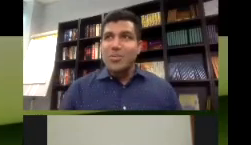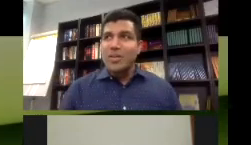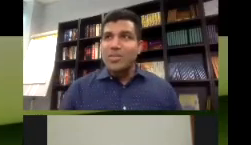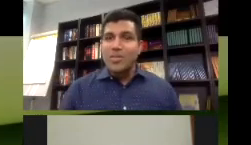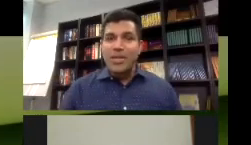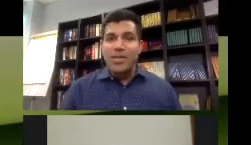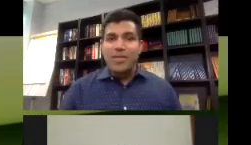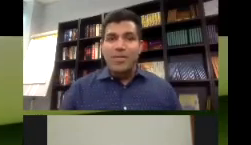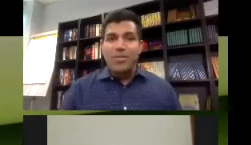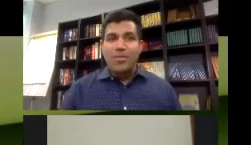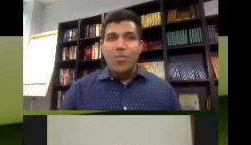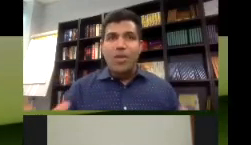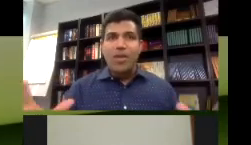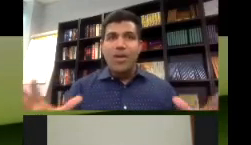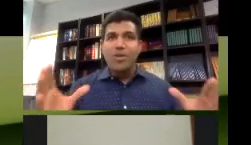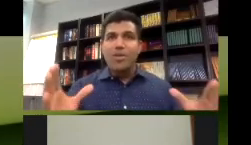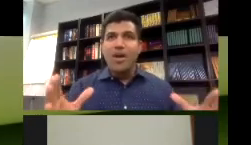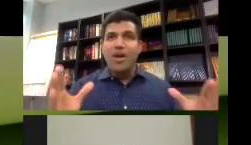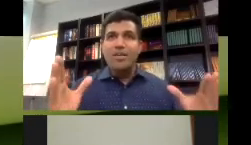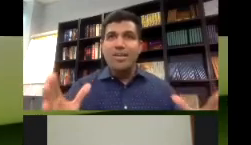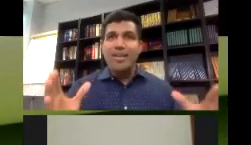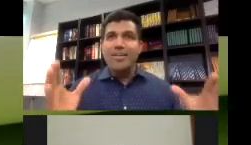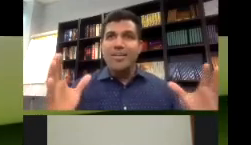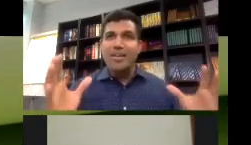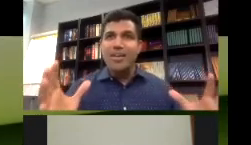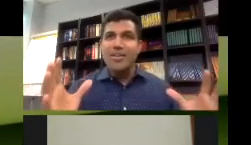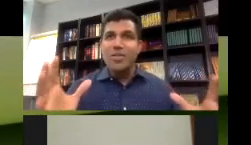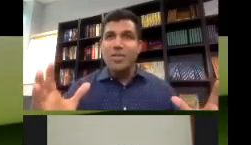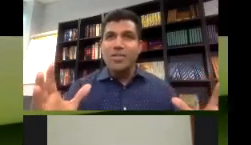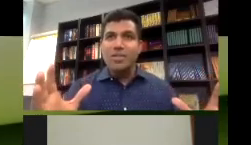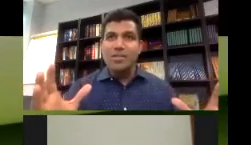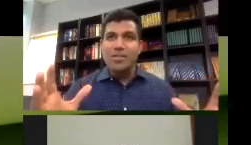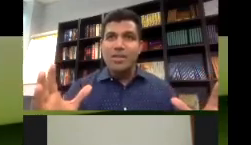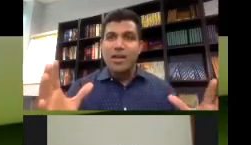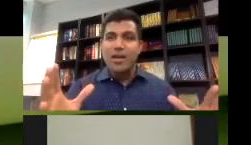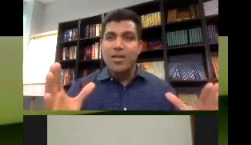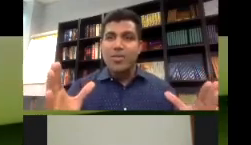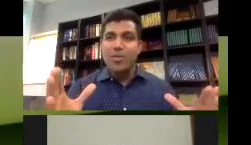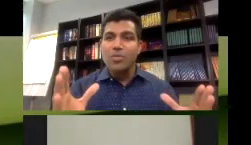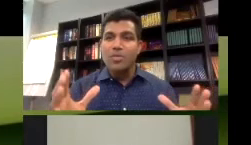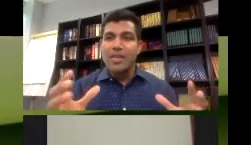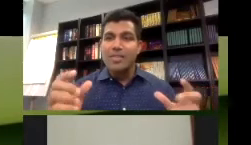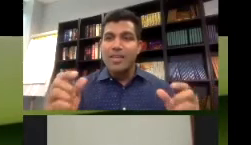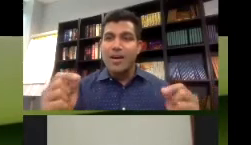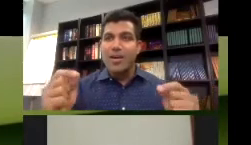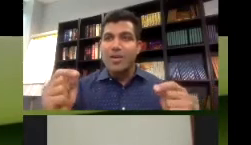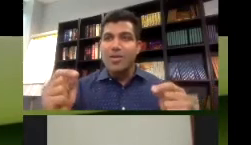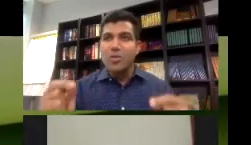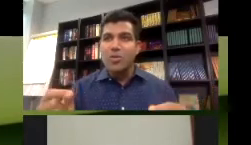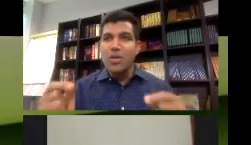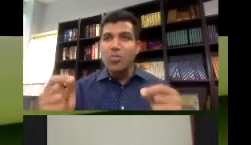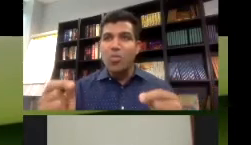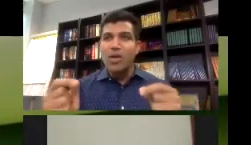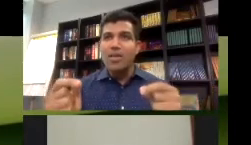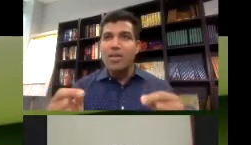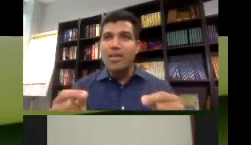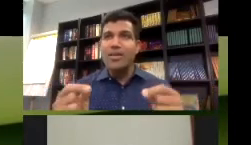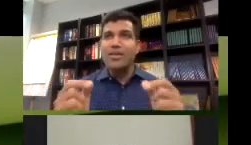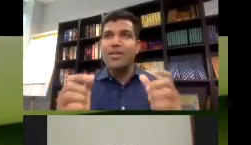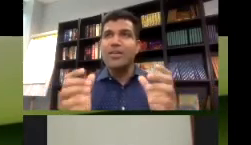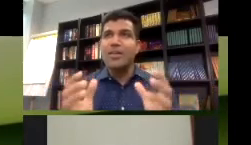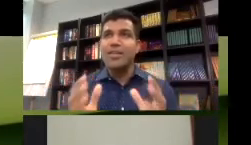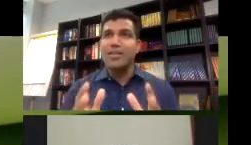Still doing it today. Whatever God created in Genesis, those things are doing what